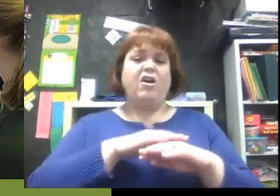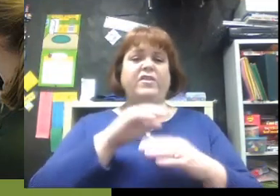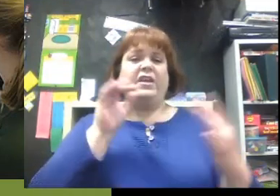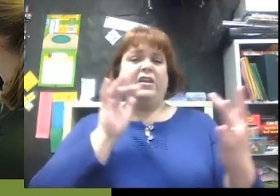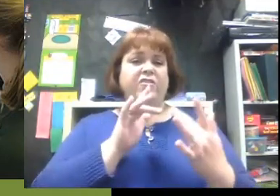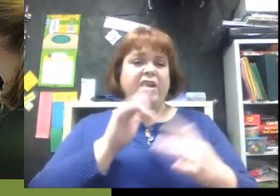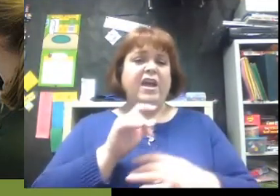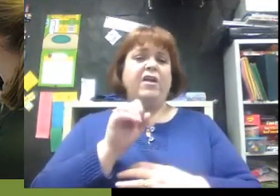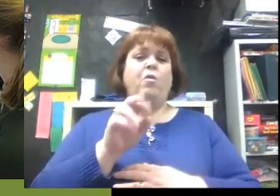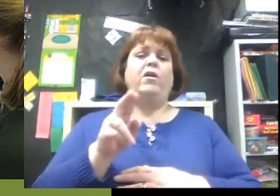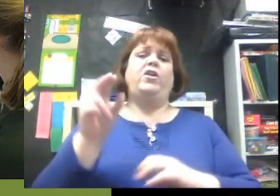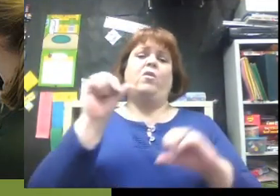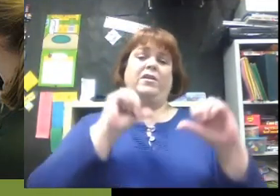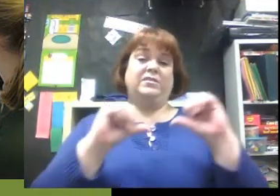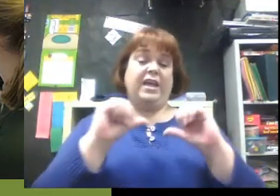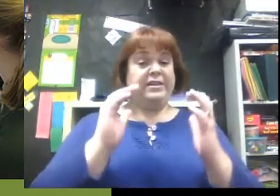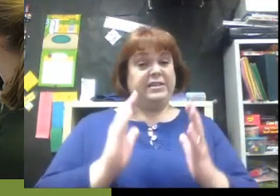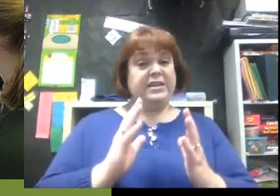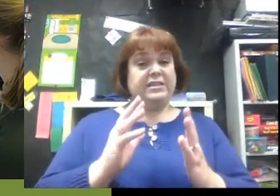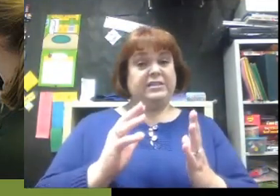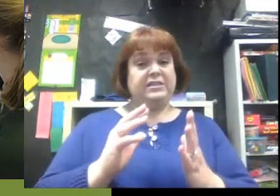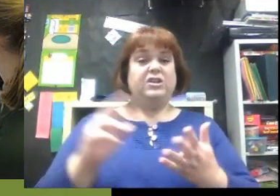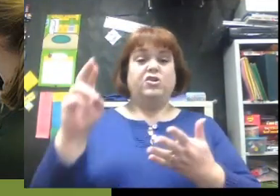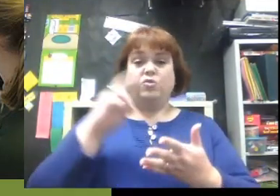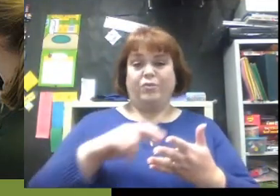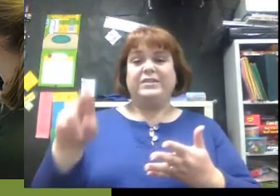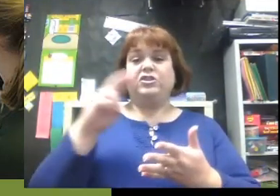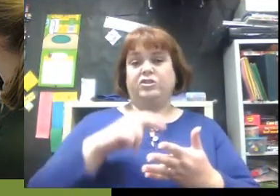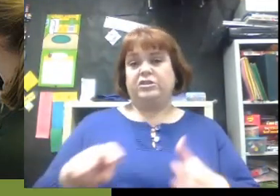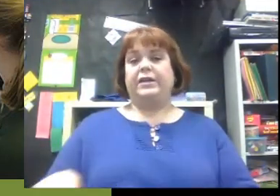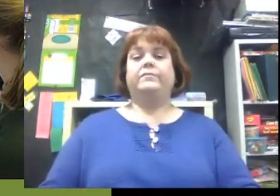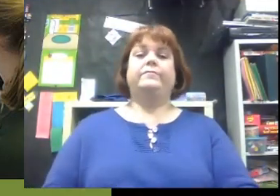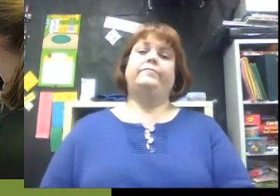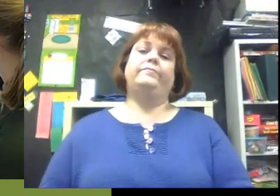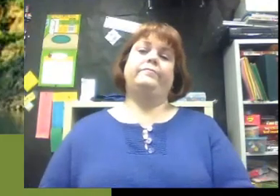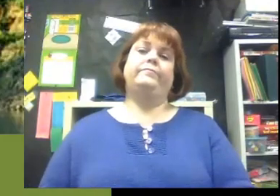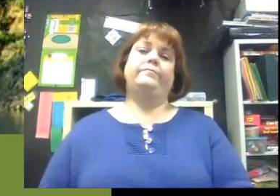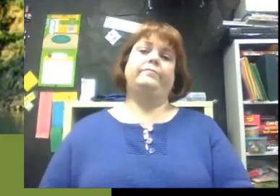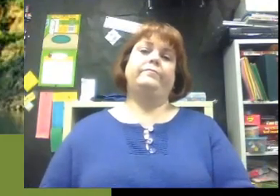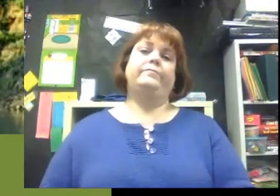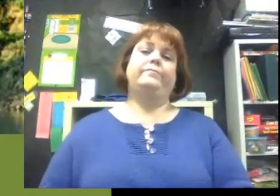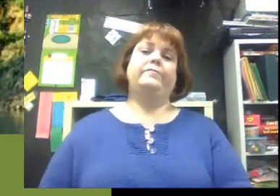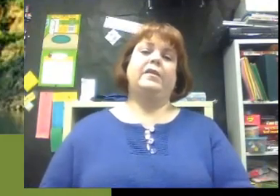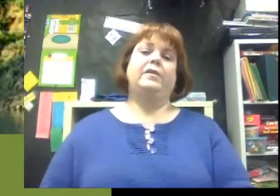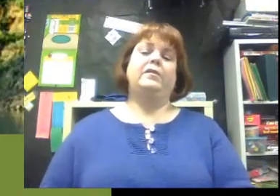the internet, or you are a scientist, researching.